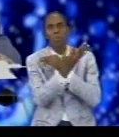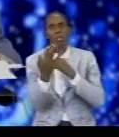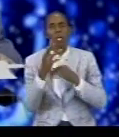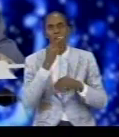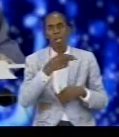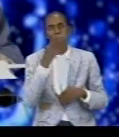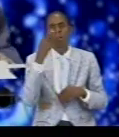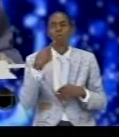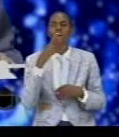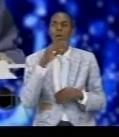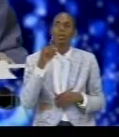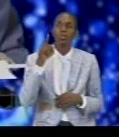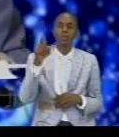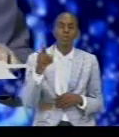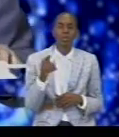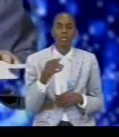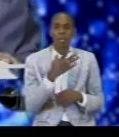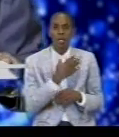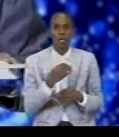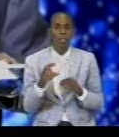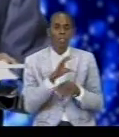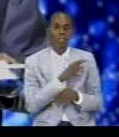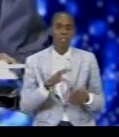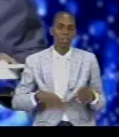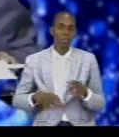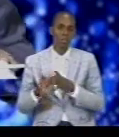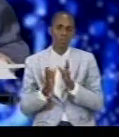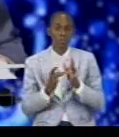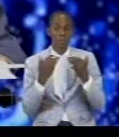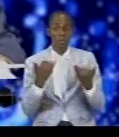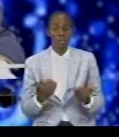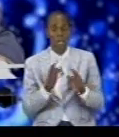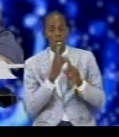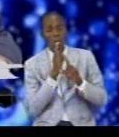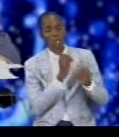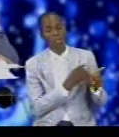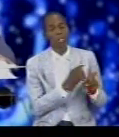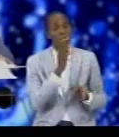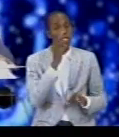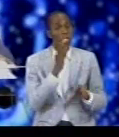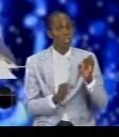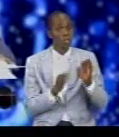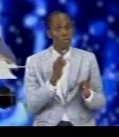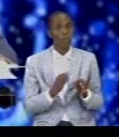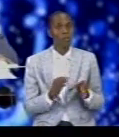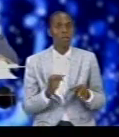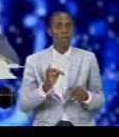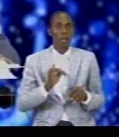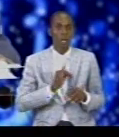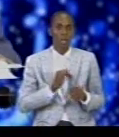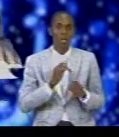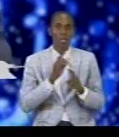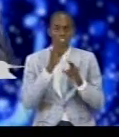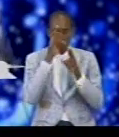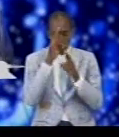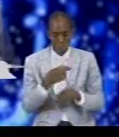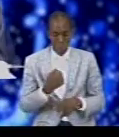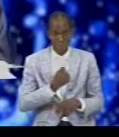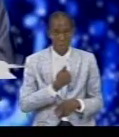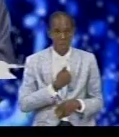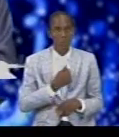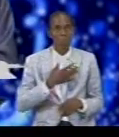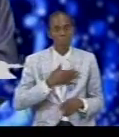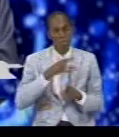verse 54, Jesus answered, if I honor myself, my honor is nothing. It is my Father